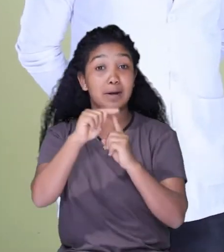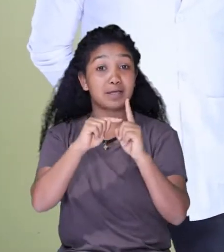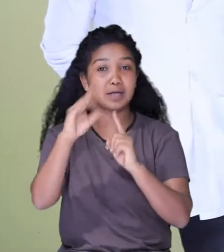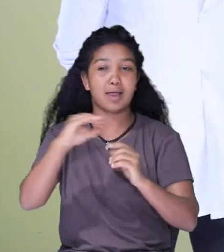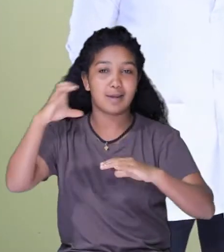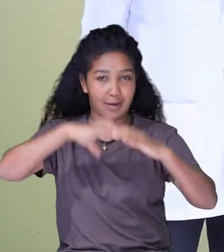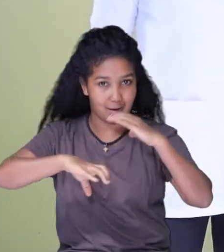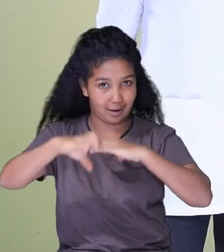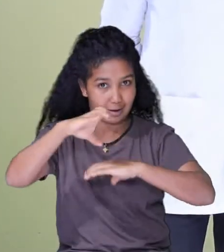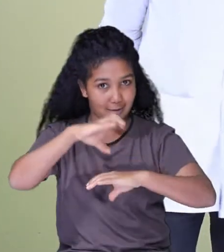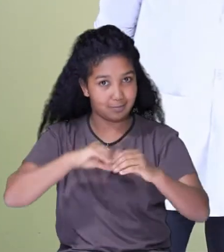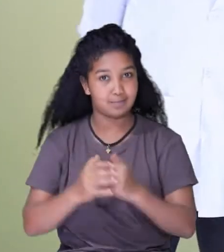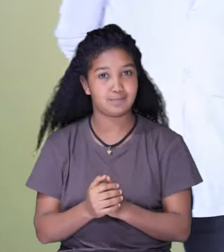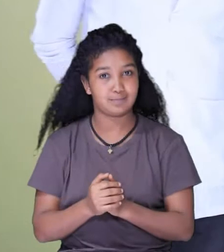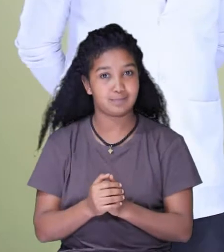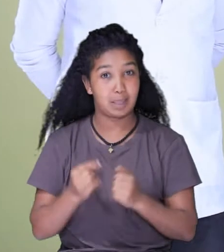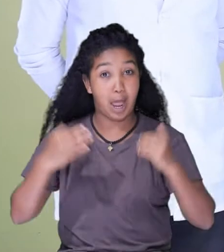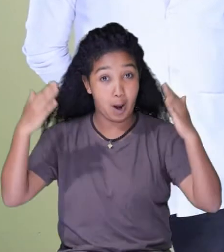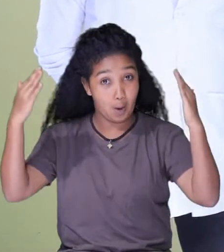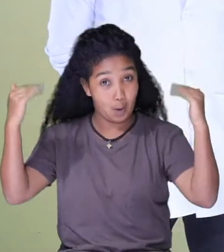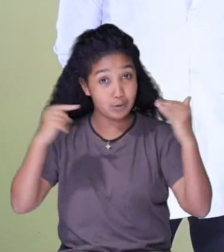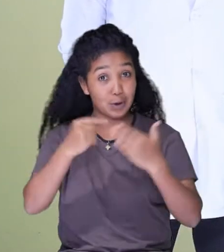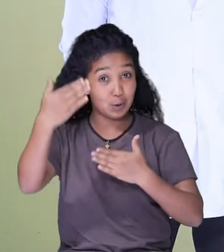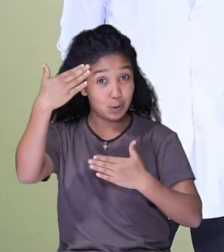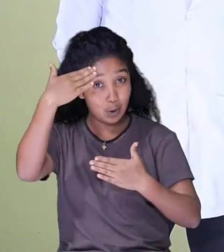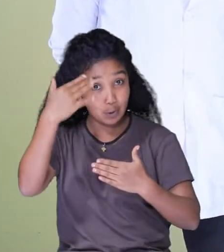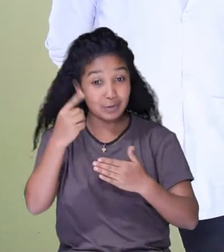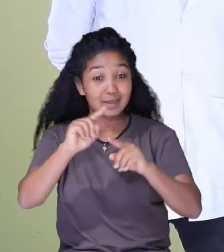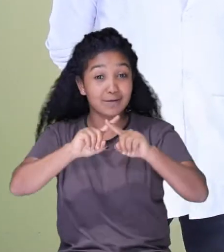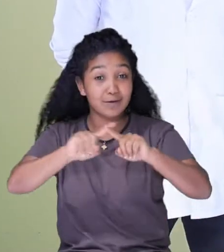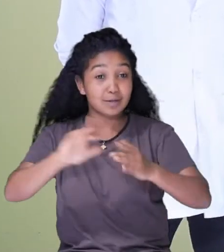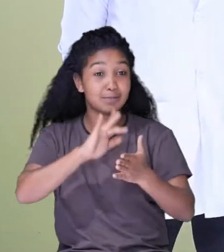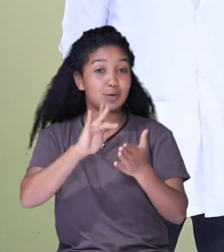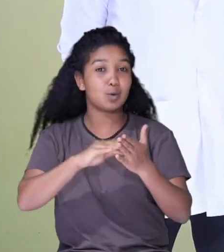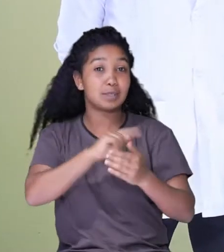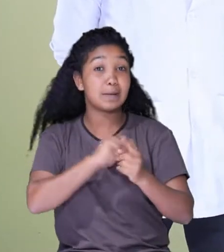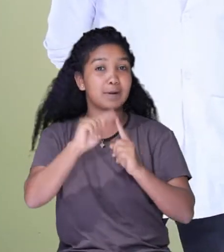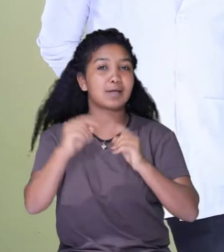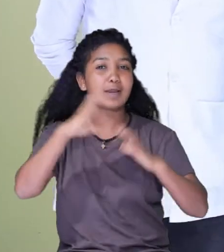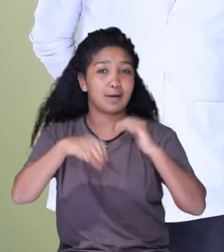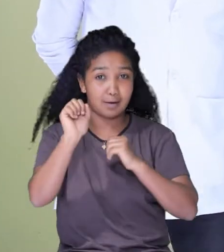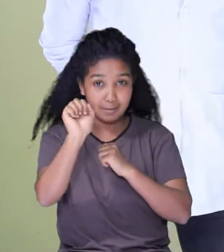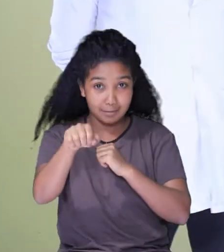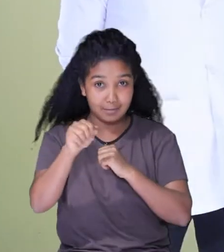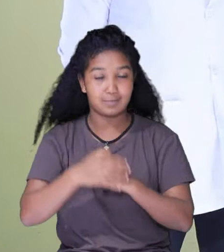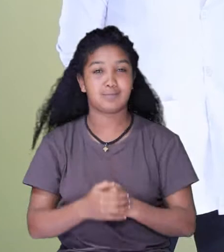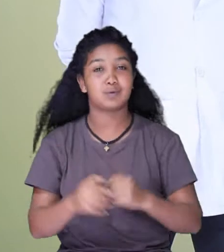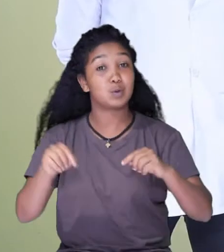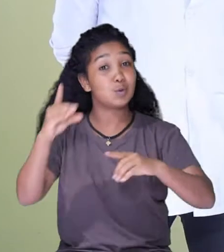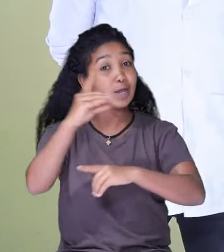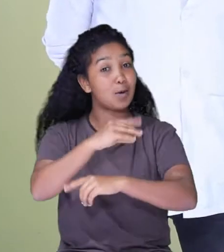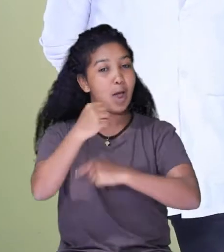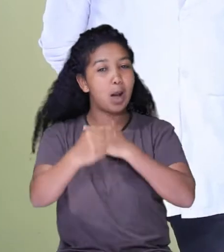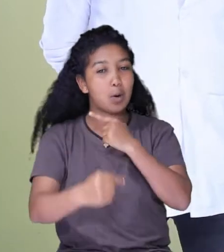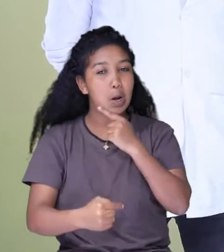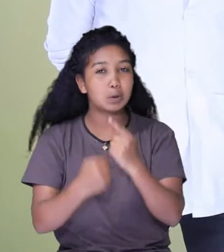and heat. I hope you know the difference between temperature and heat. Today we